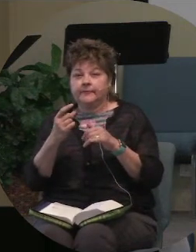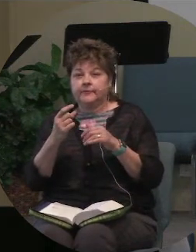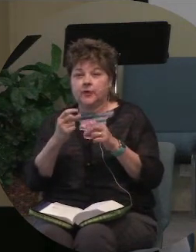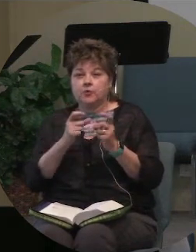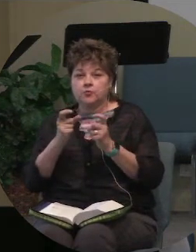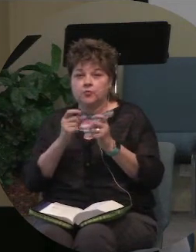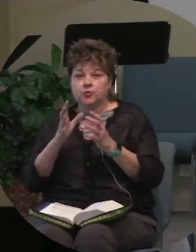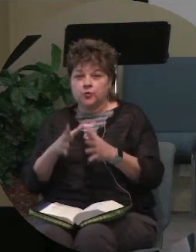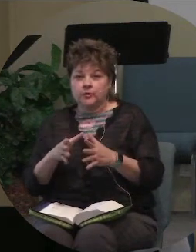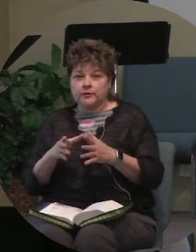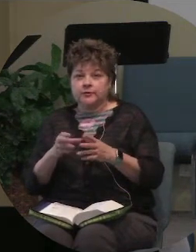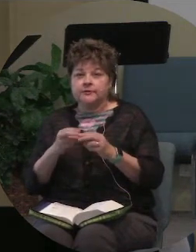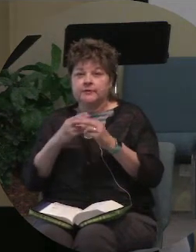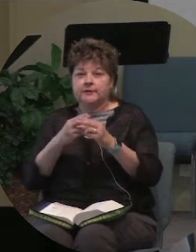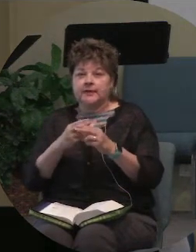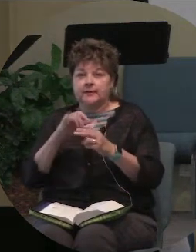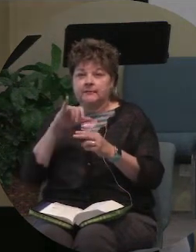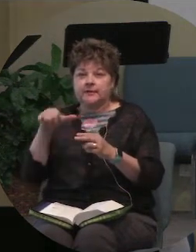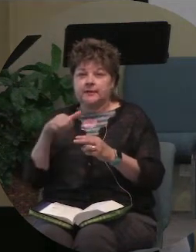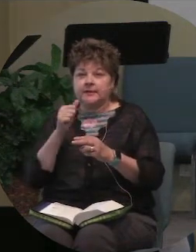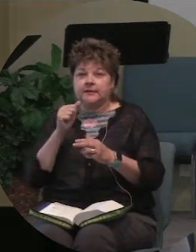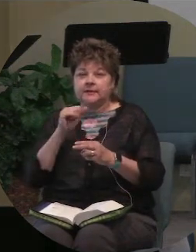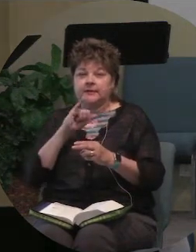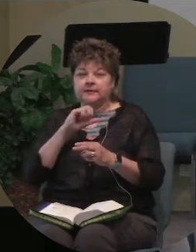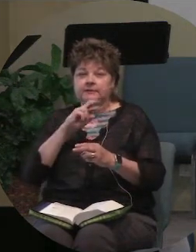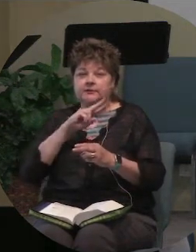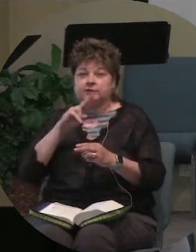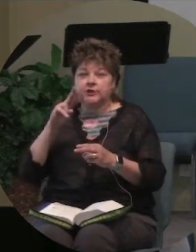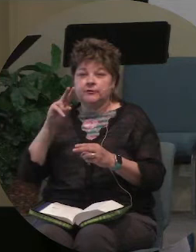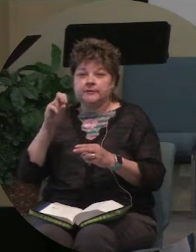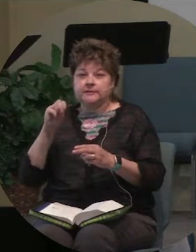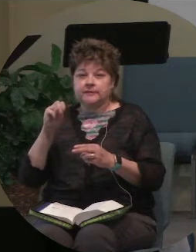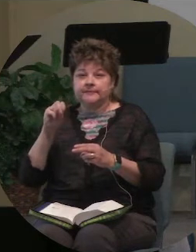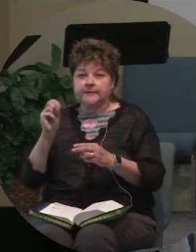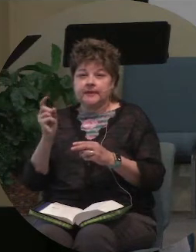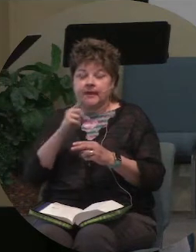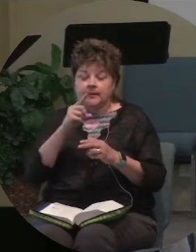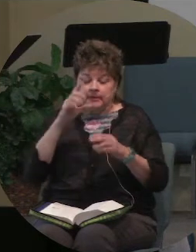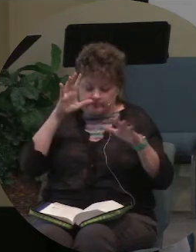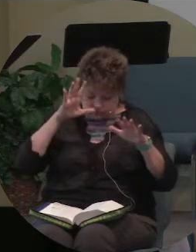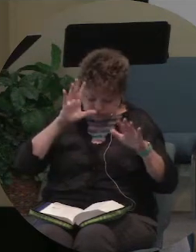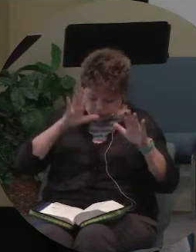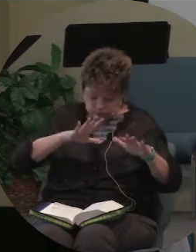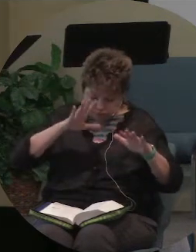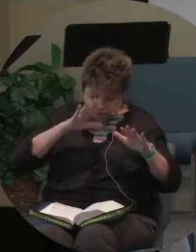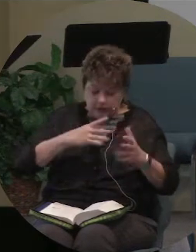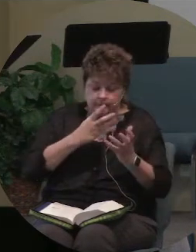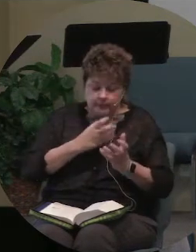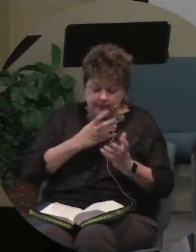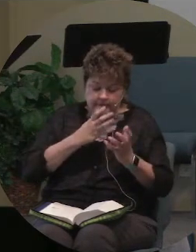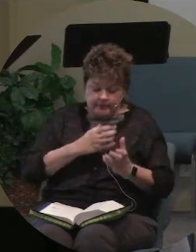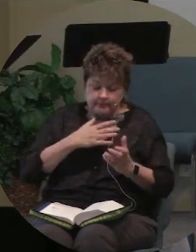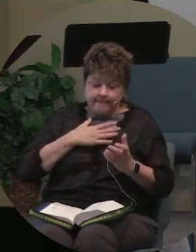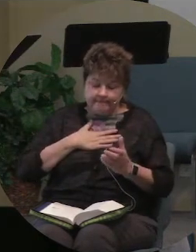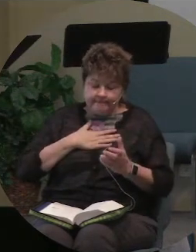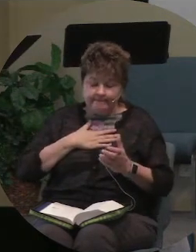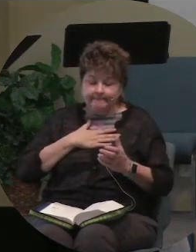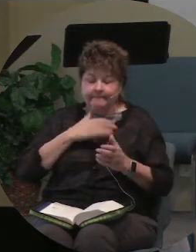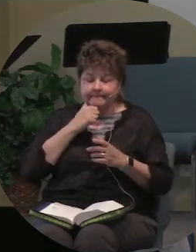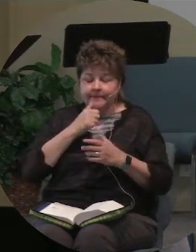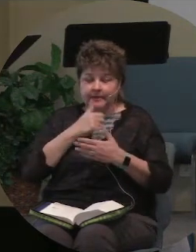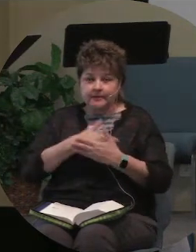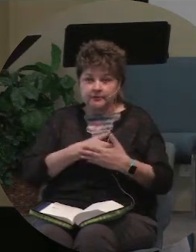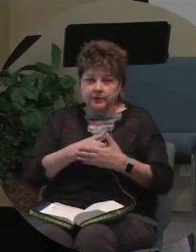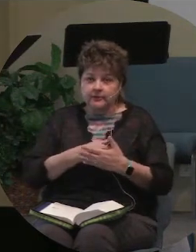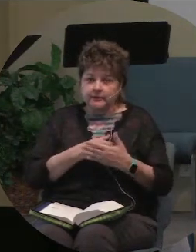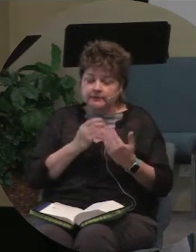Jairus came and upon seeing him, fell at his feet and pleaded with him earnestly, saying, "My little daughter is at the point